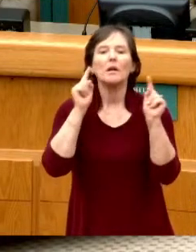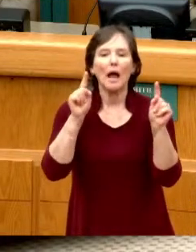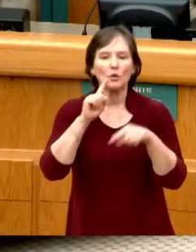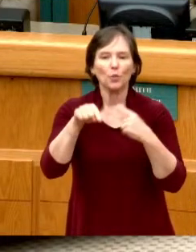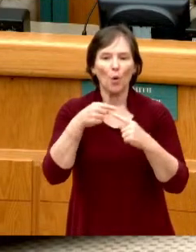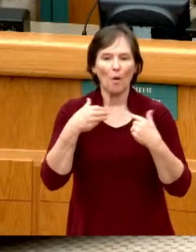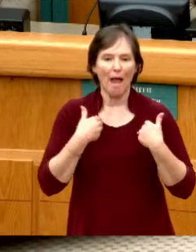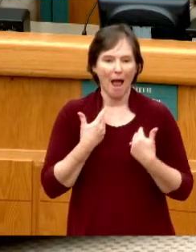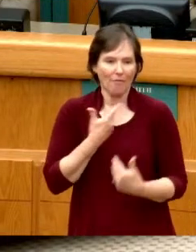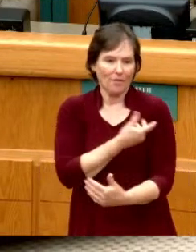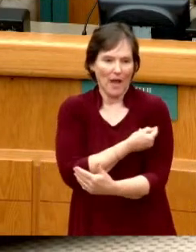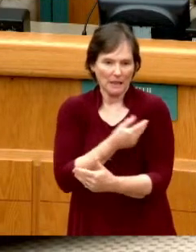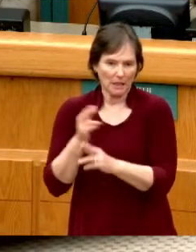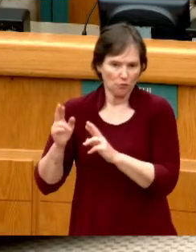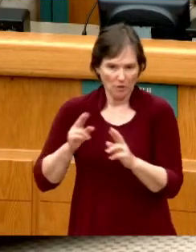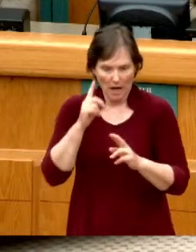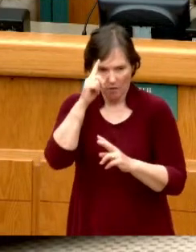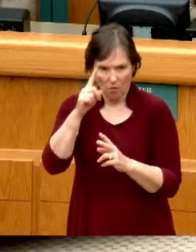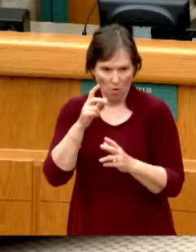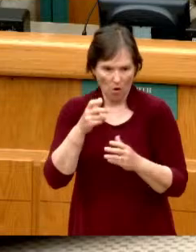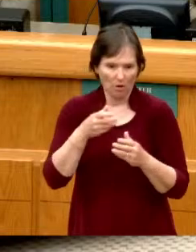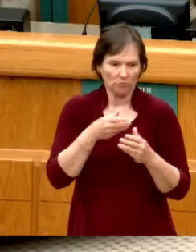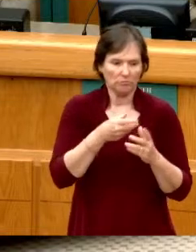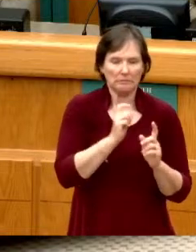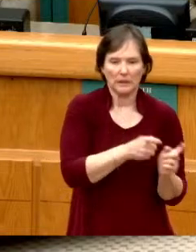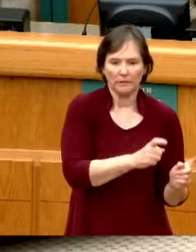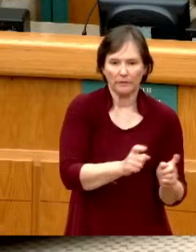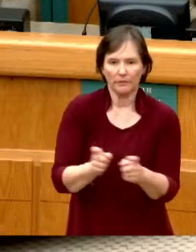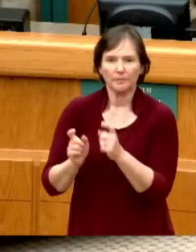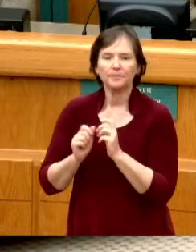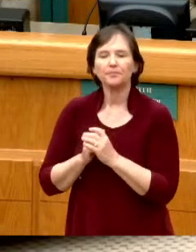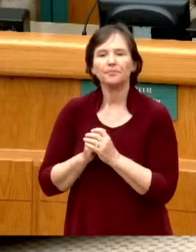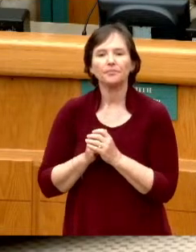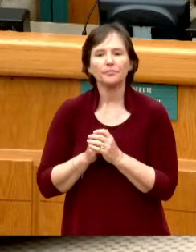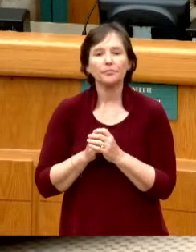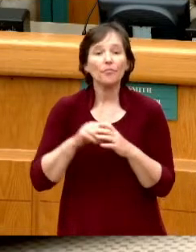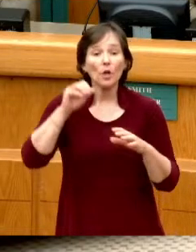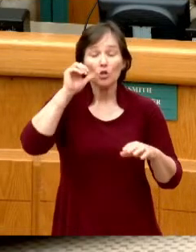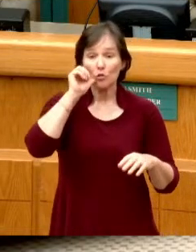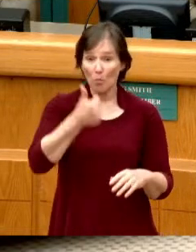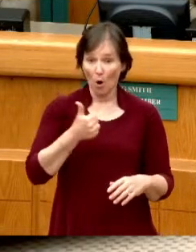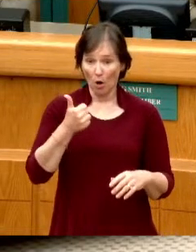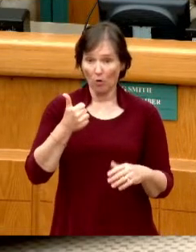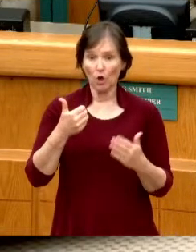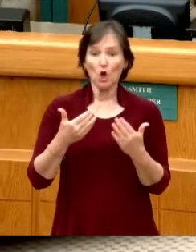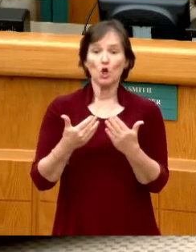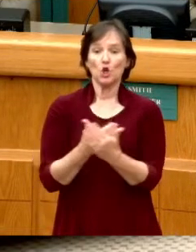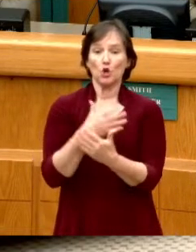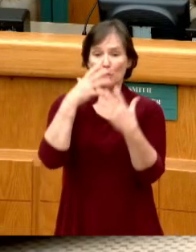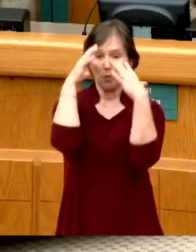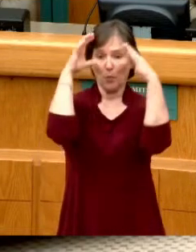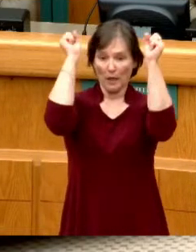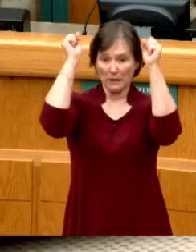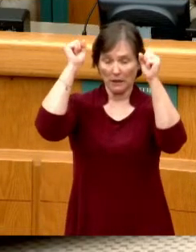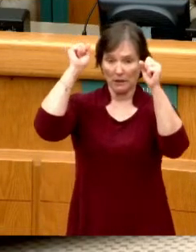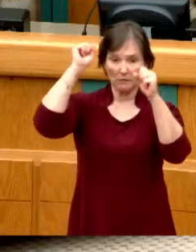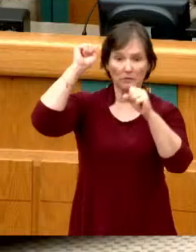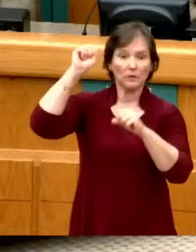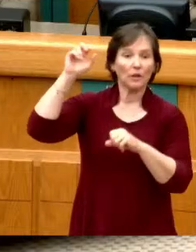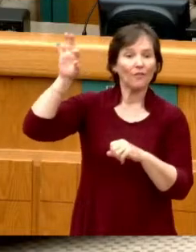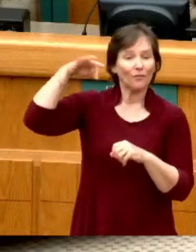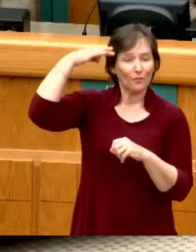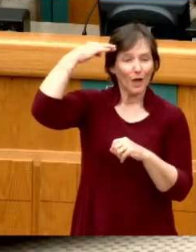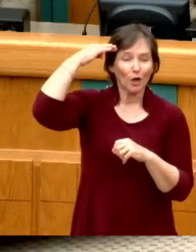Now, tomorrow at noon Eastern Time, or approximately, a new president will be sworn in. And President-elect Biden has